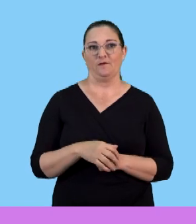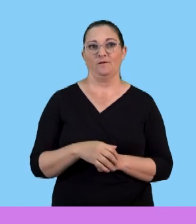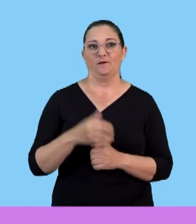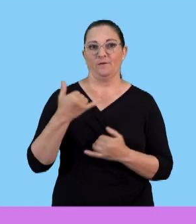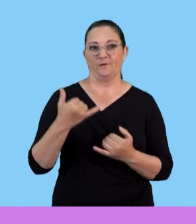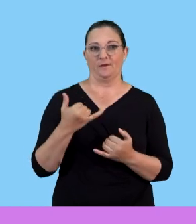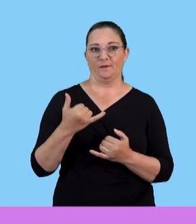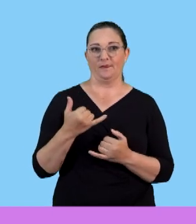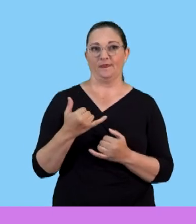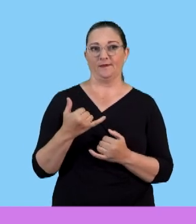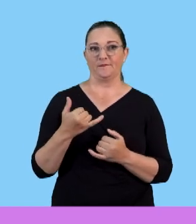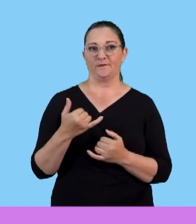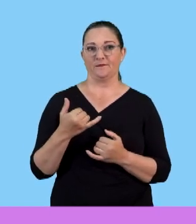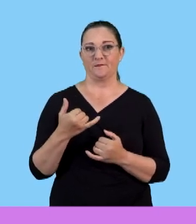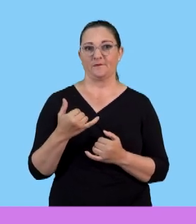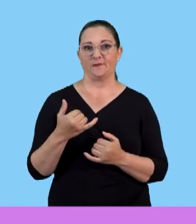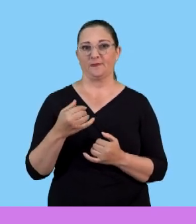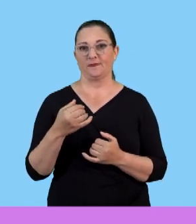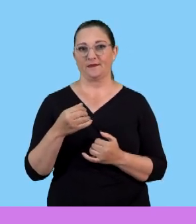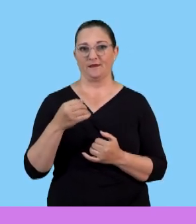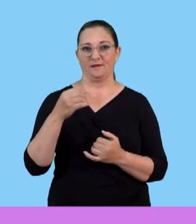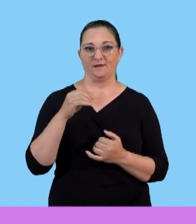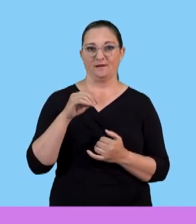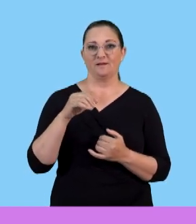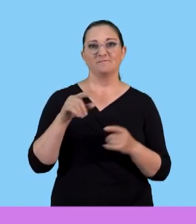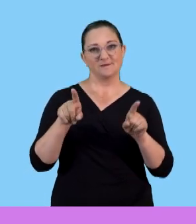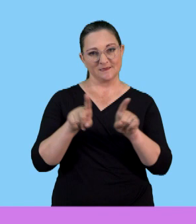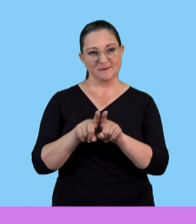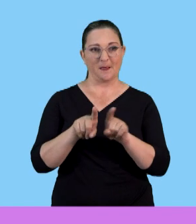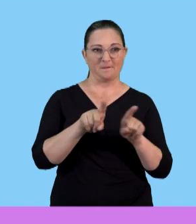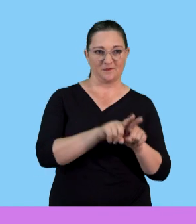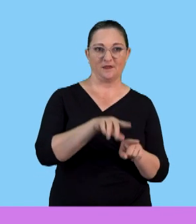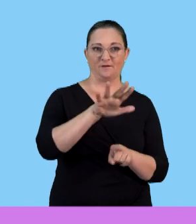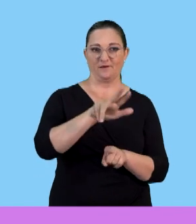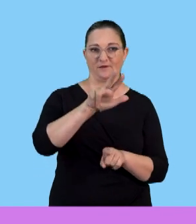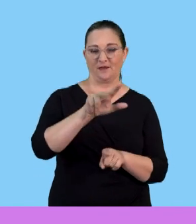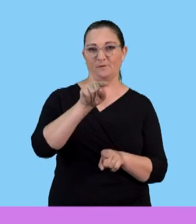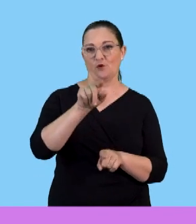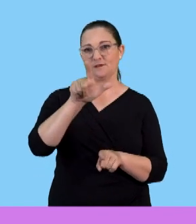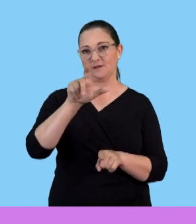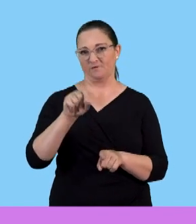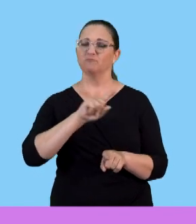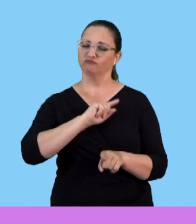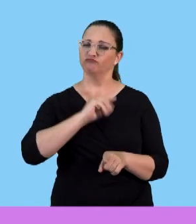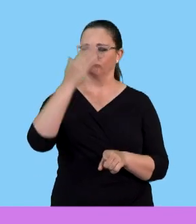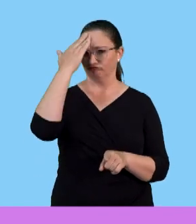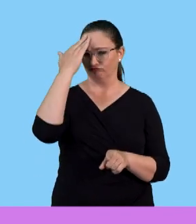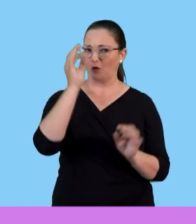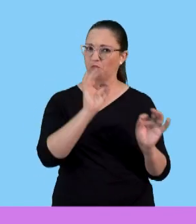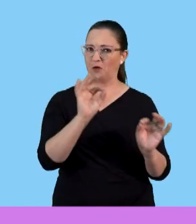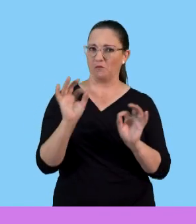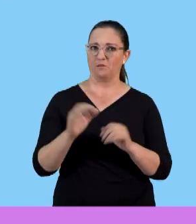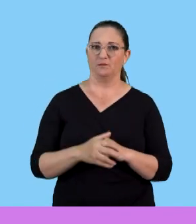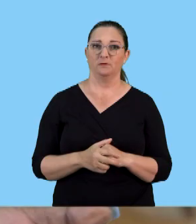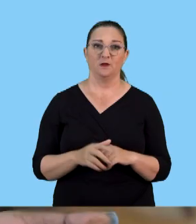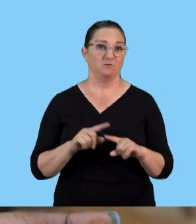Rand 70. This amount is the same as this one. So it means your VAT amount is correct. That's how you can prove